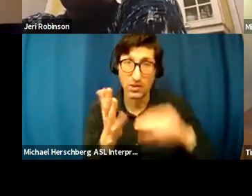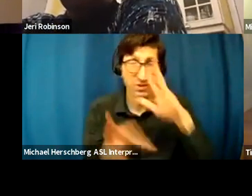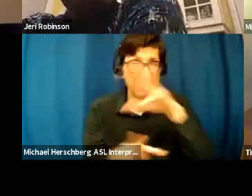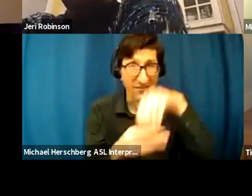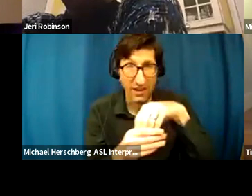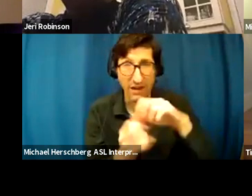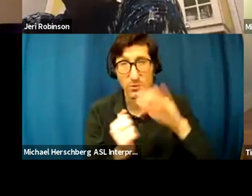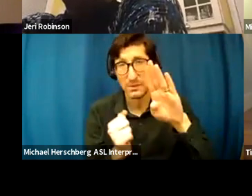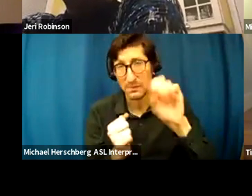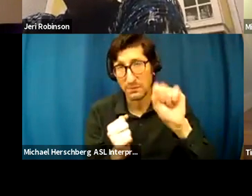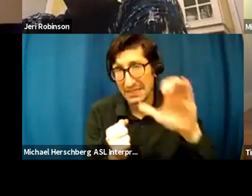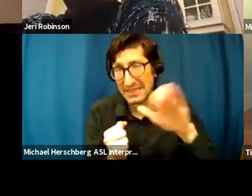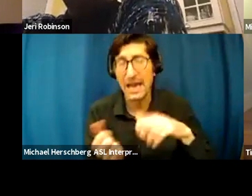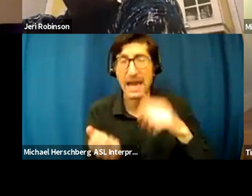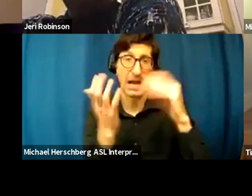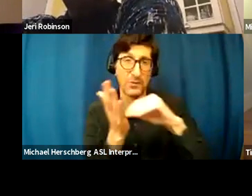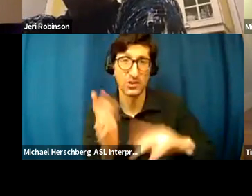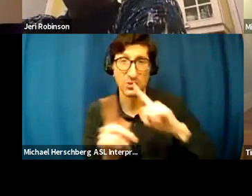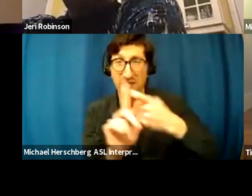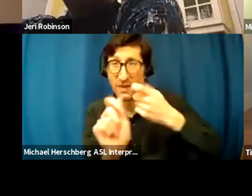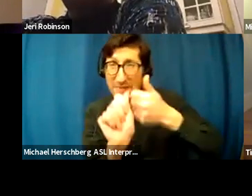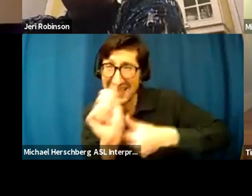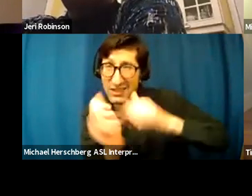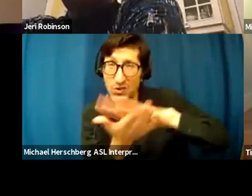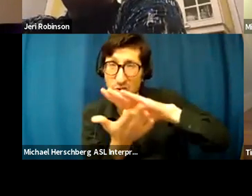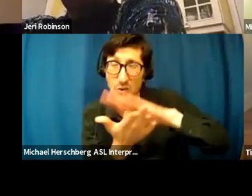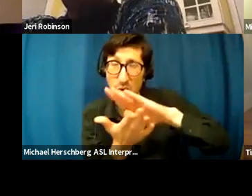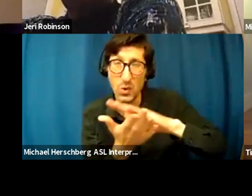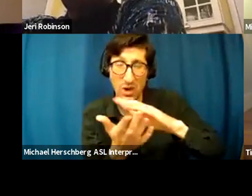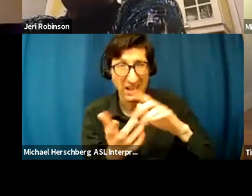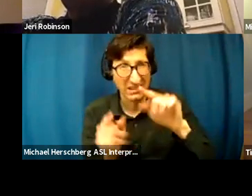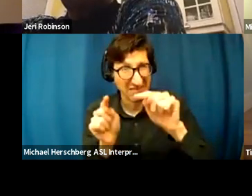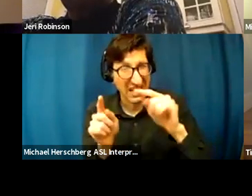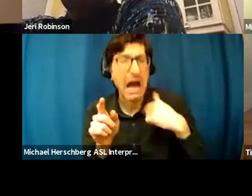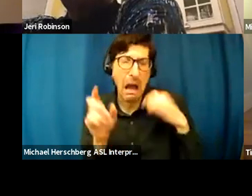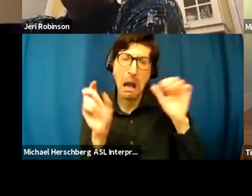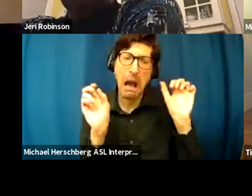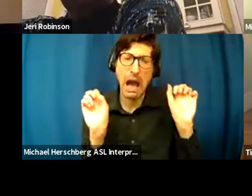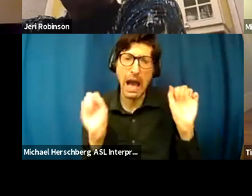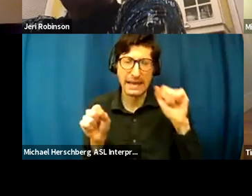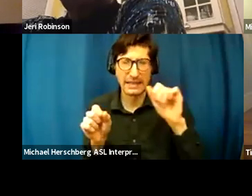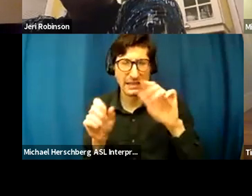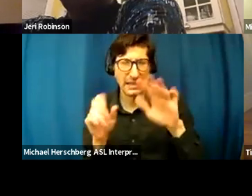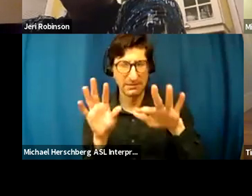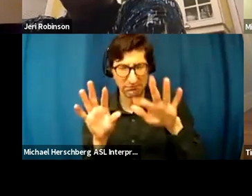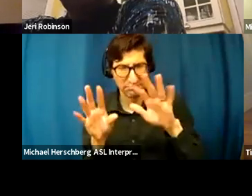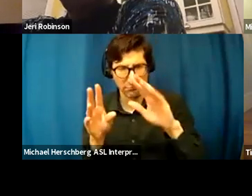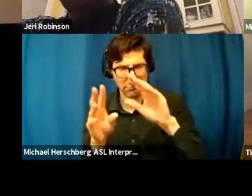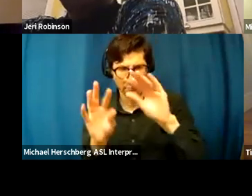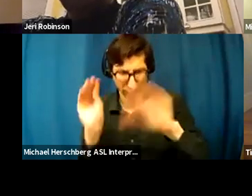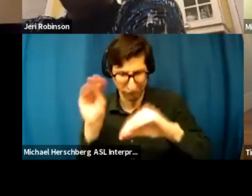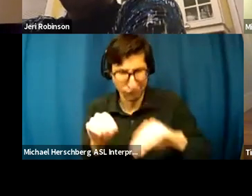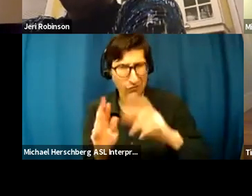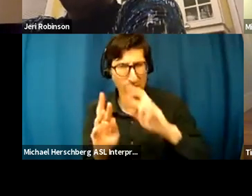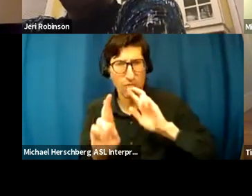BSAC and how many students from each school in BPS are on BSAC, I'd be glad to get that to you by my next student report.